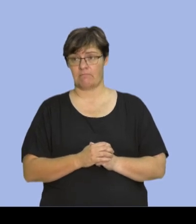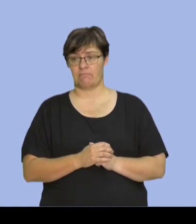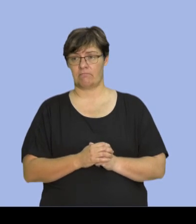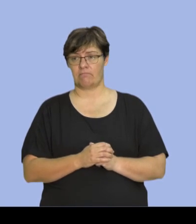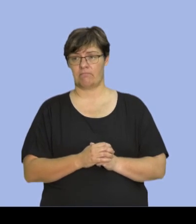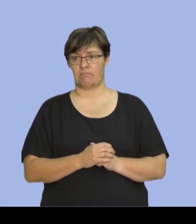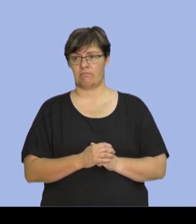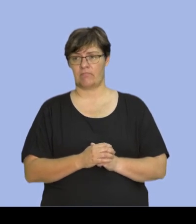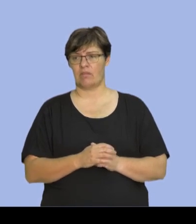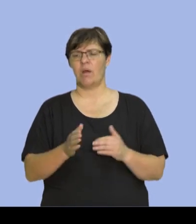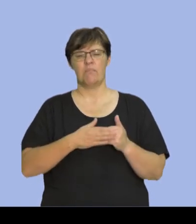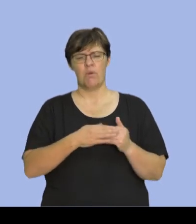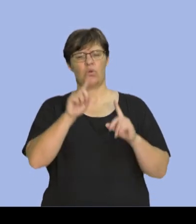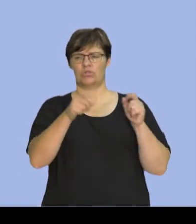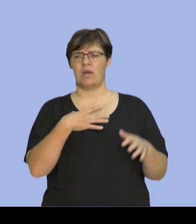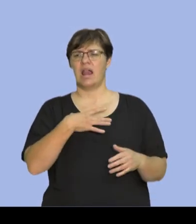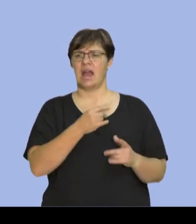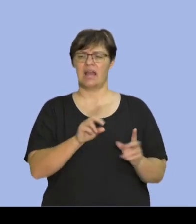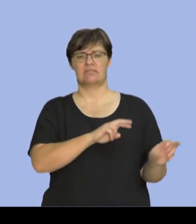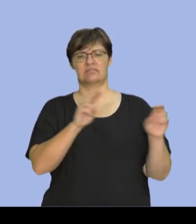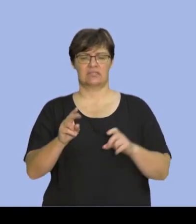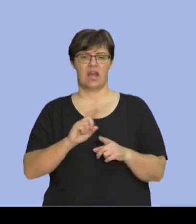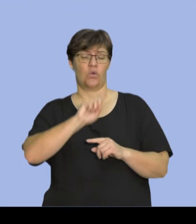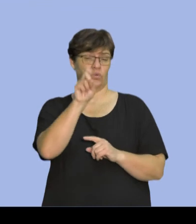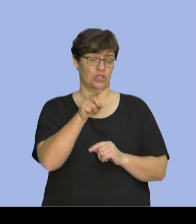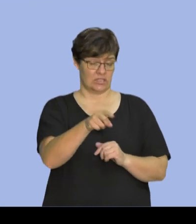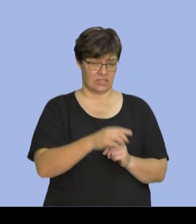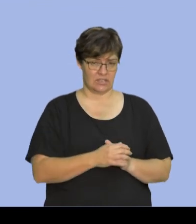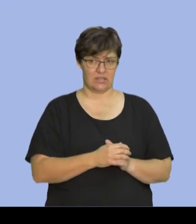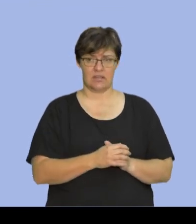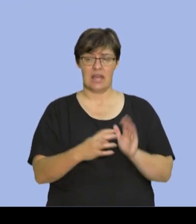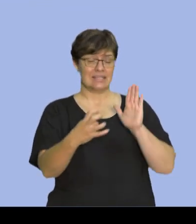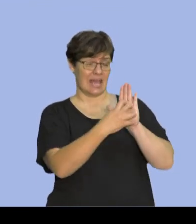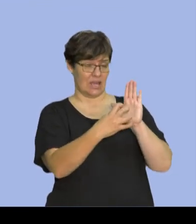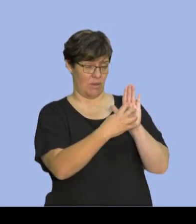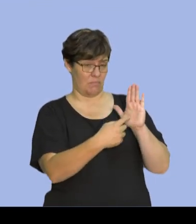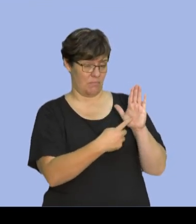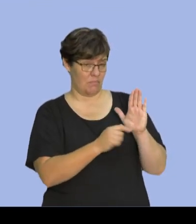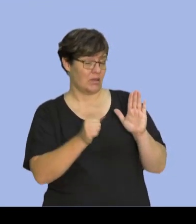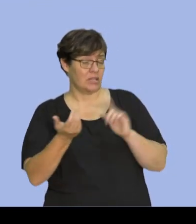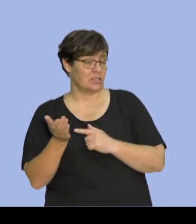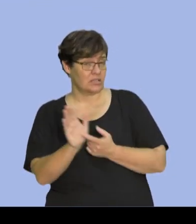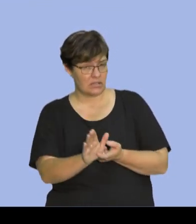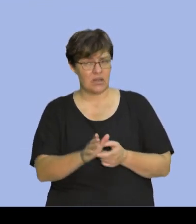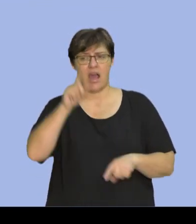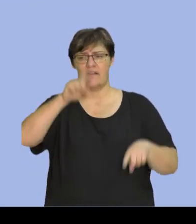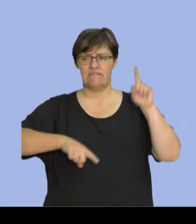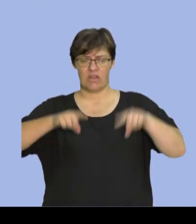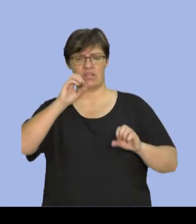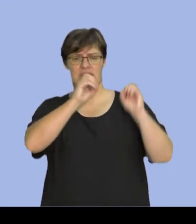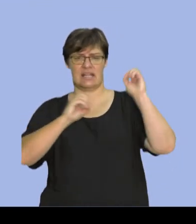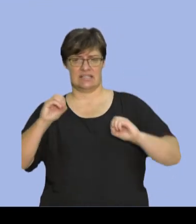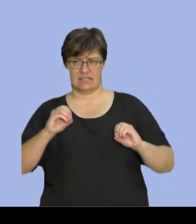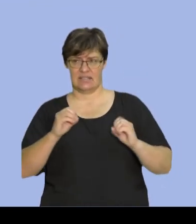Okay, so I've got a few more questions, but I'd like to jump onto the next question. The diagram on the next slide shows various cells